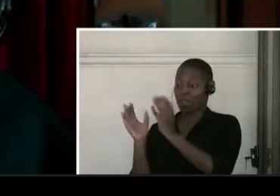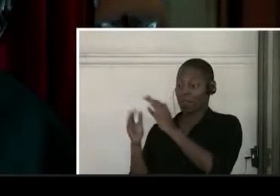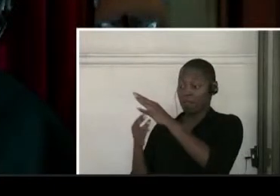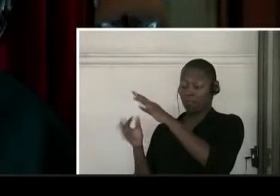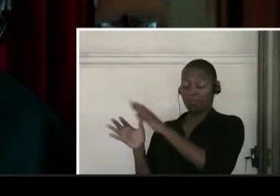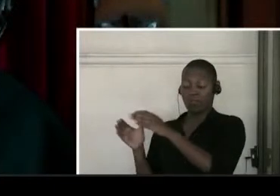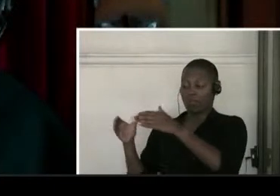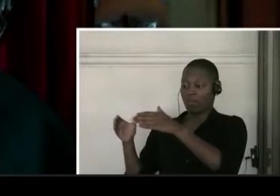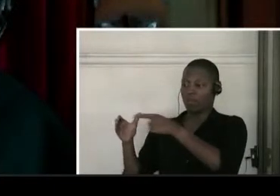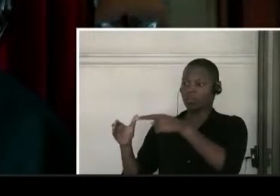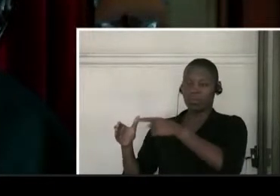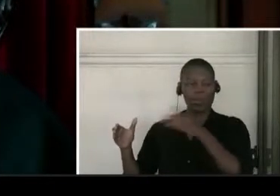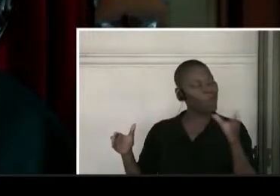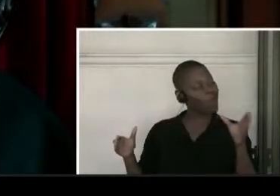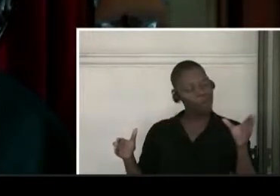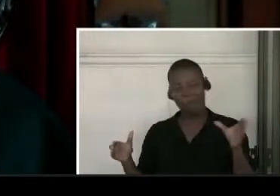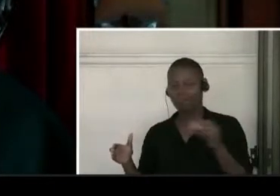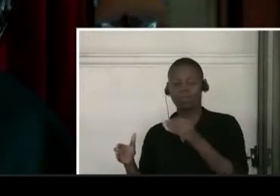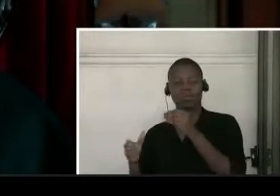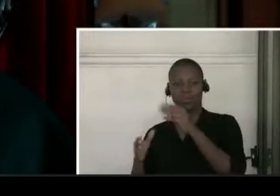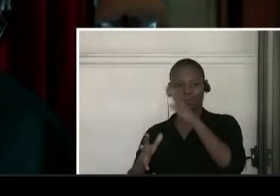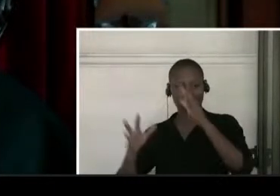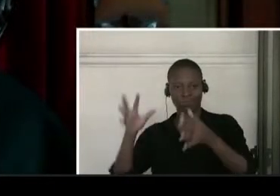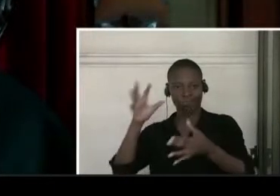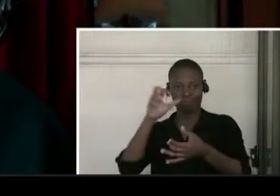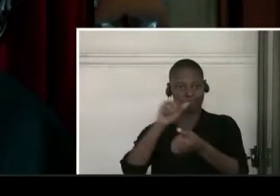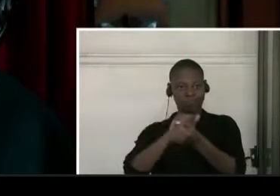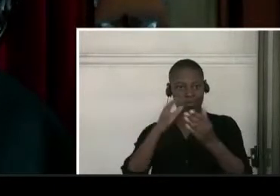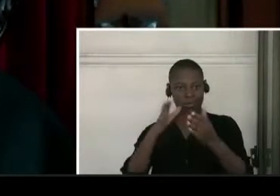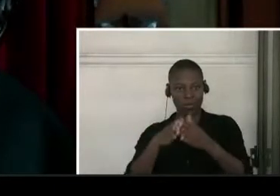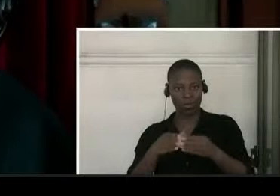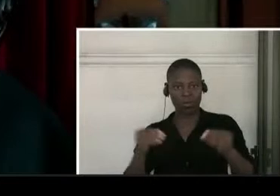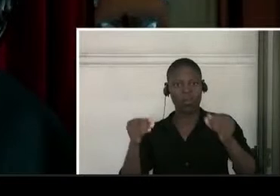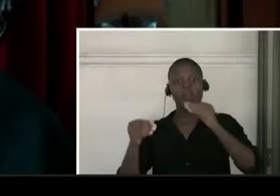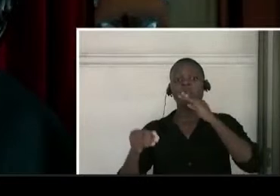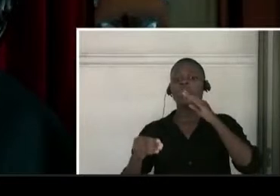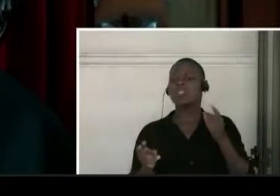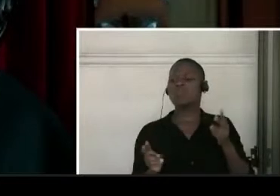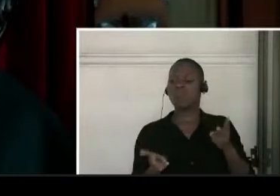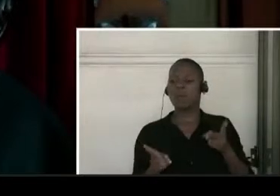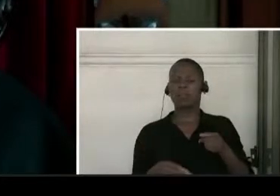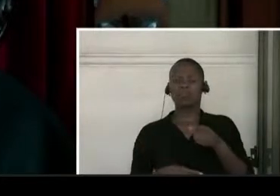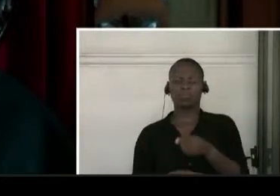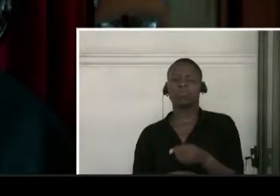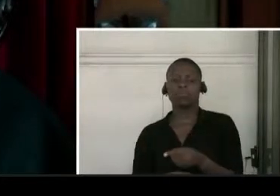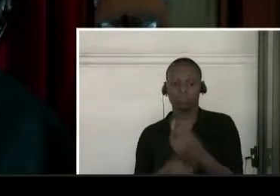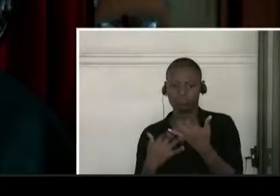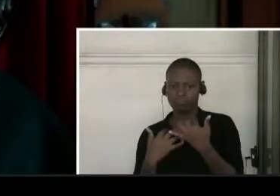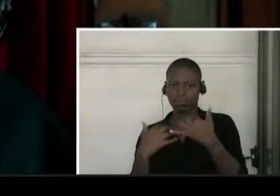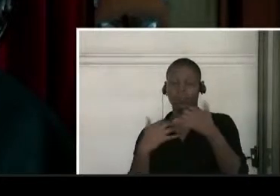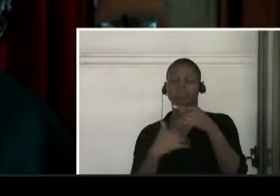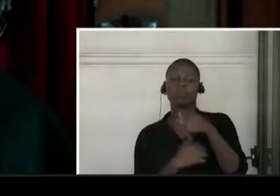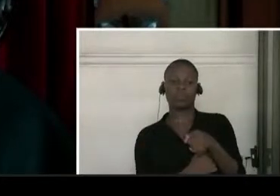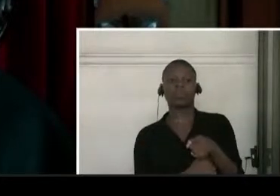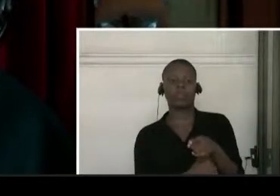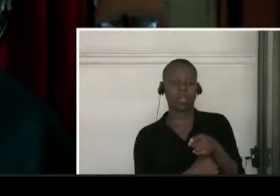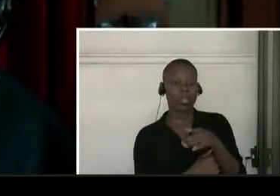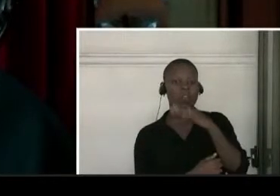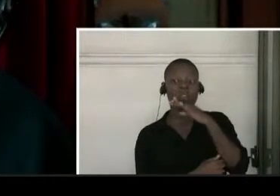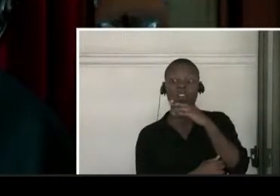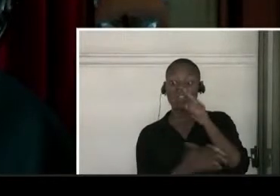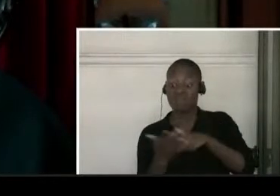be concluded, and the proceedings will revert back to the normal sitting, wherein the voting on